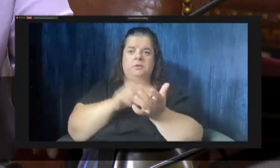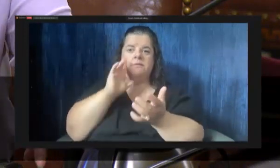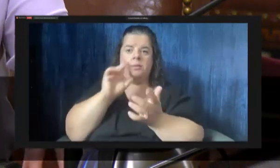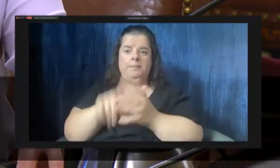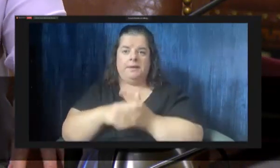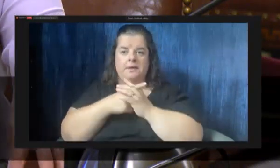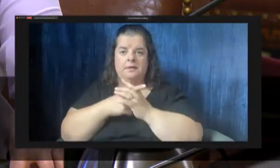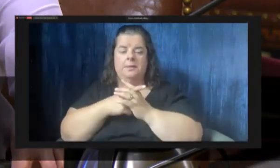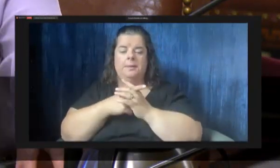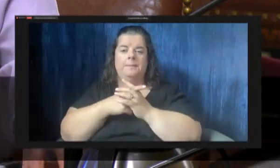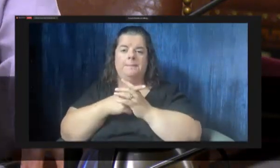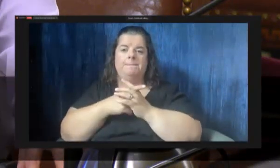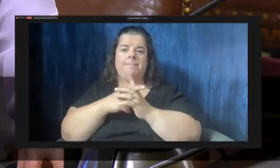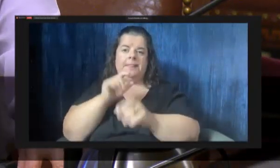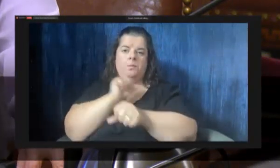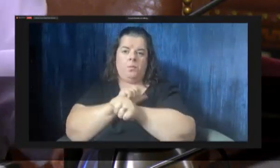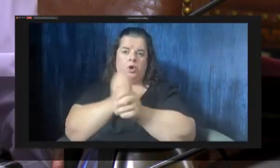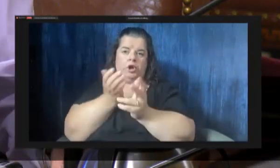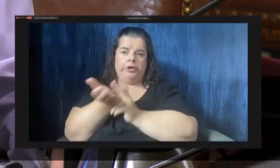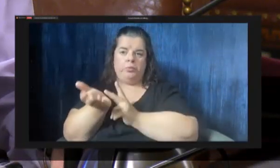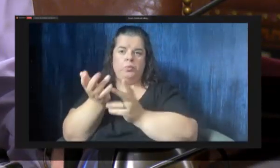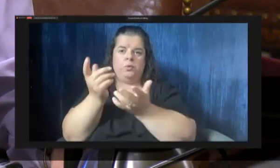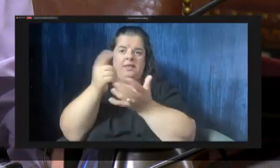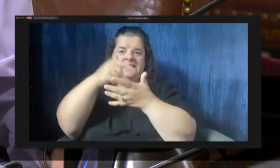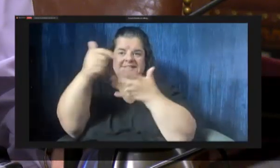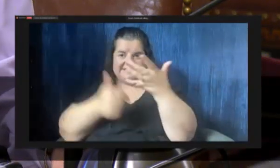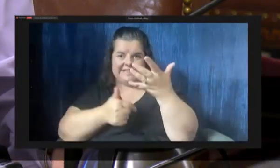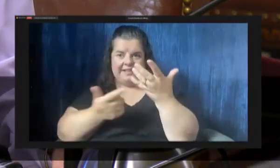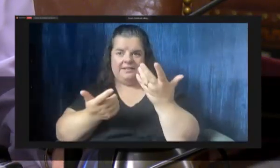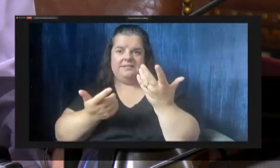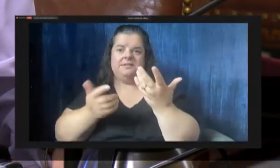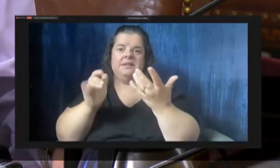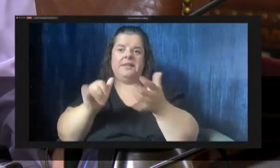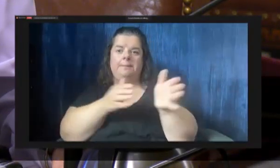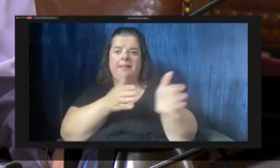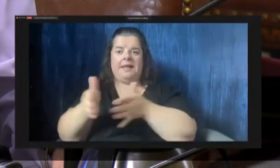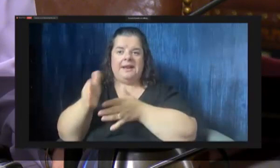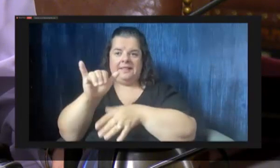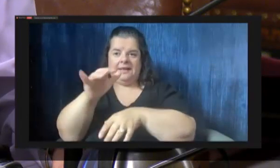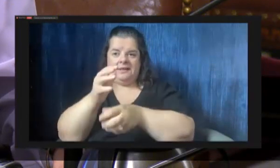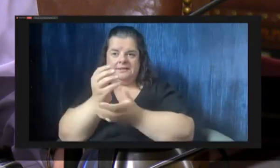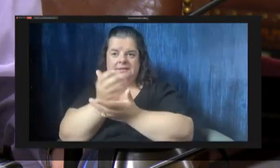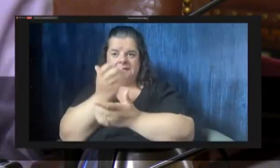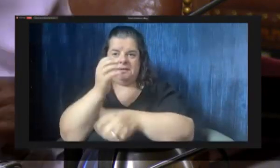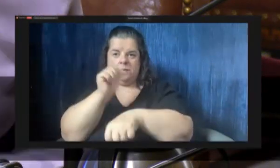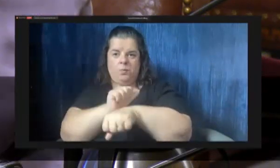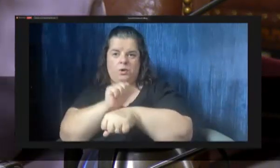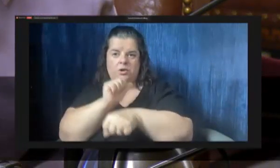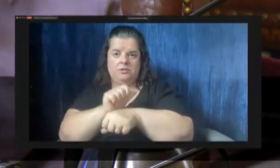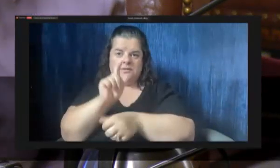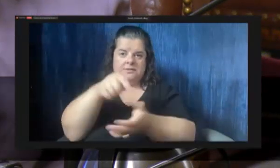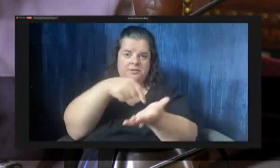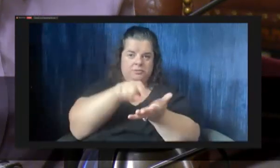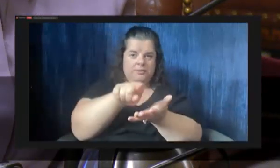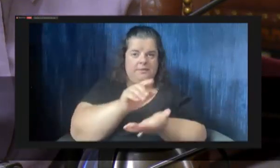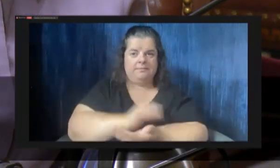to work through the details, because that planning is work and we need to pay them.